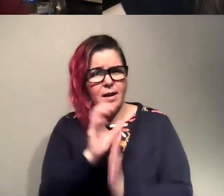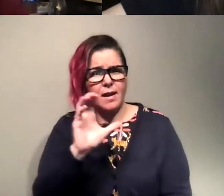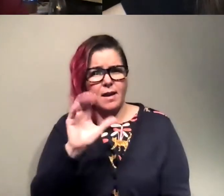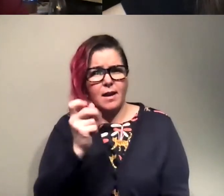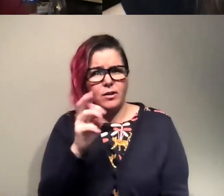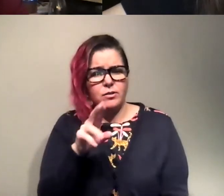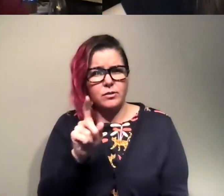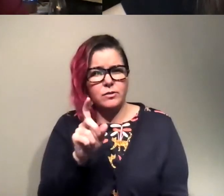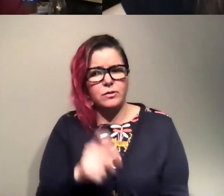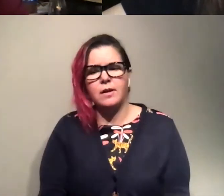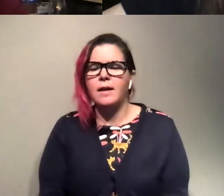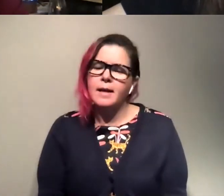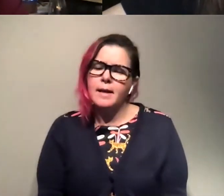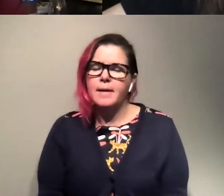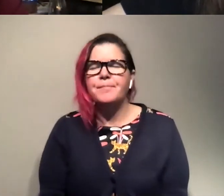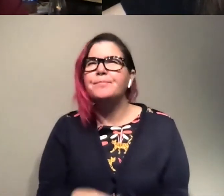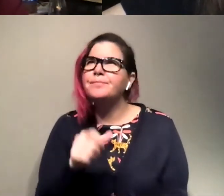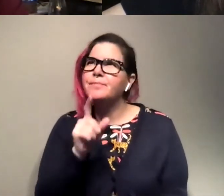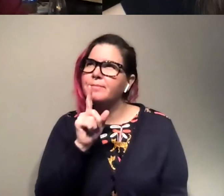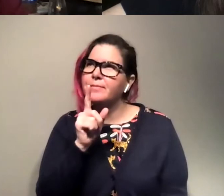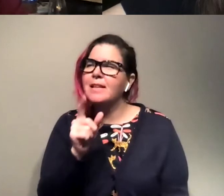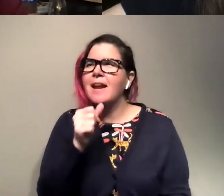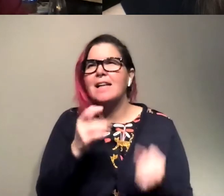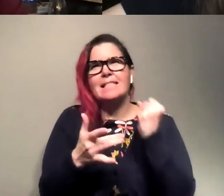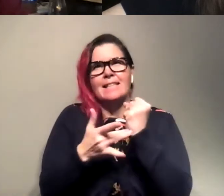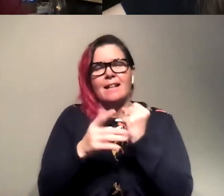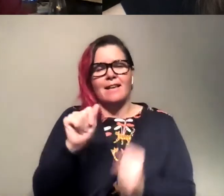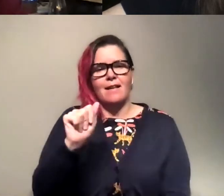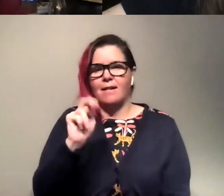Well, they're not really antibiotics per se.